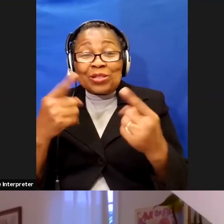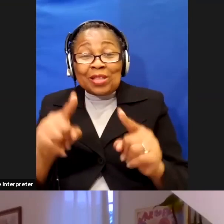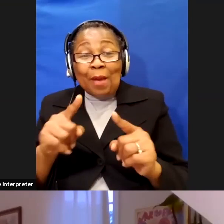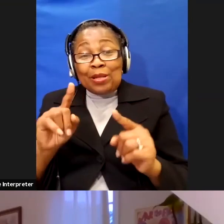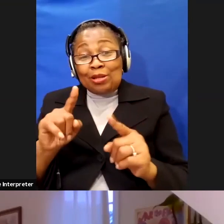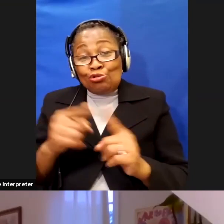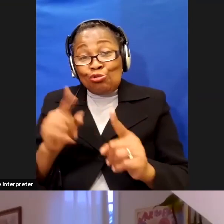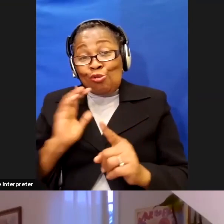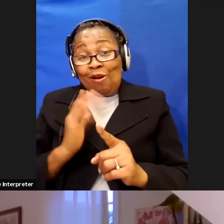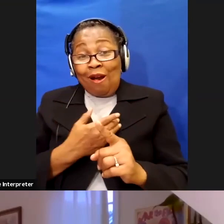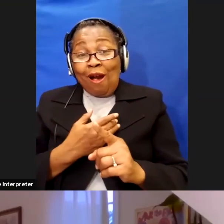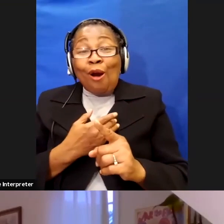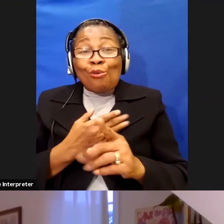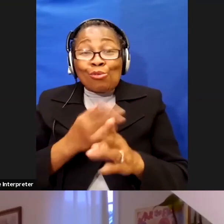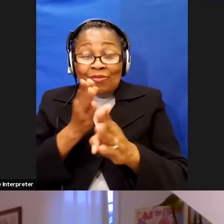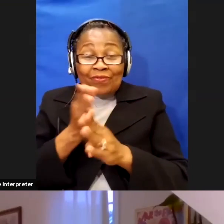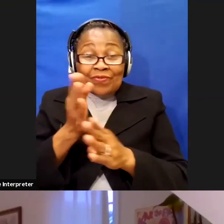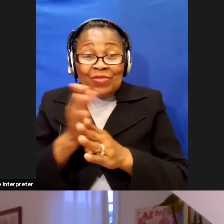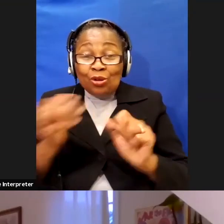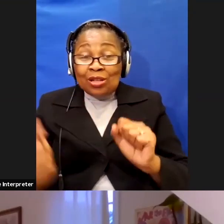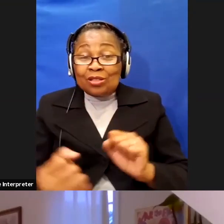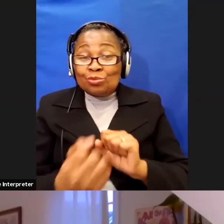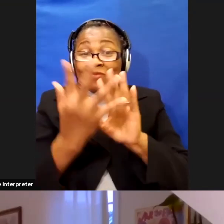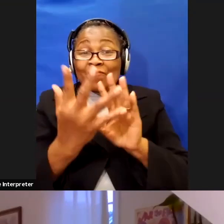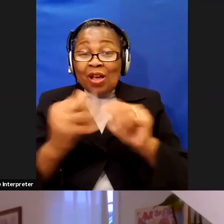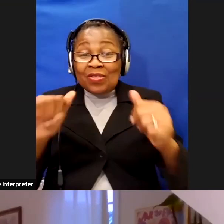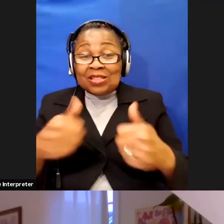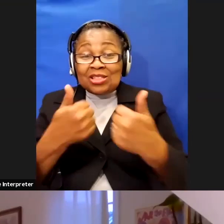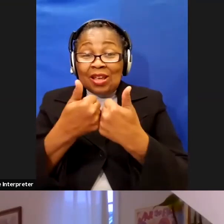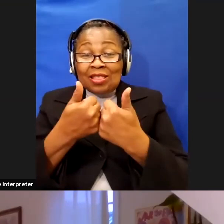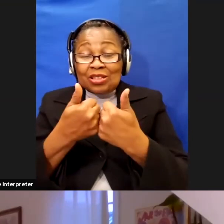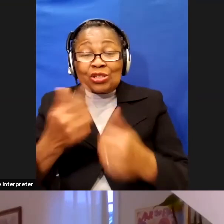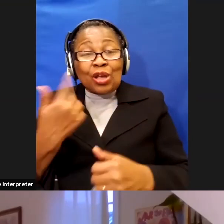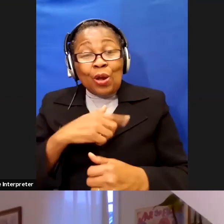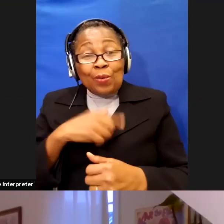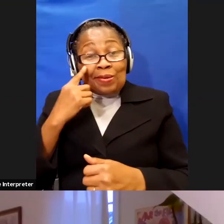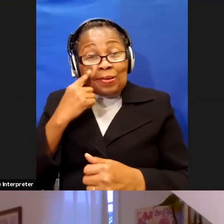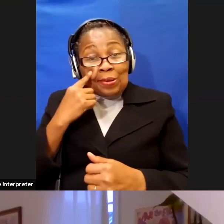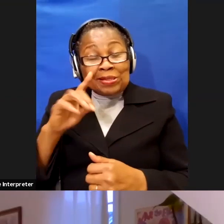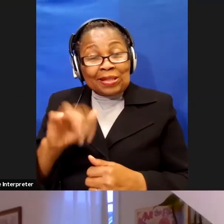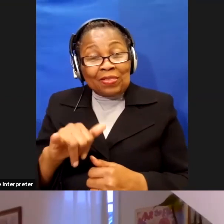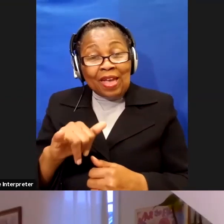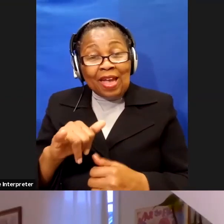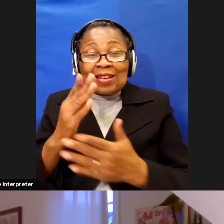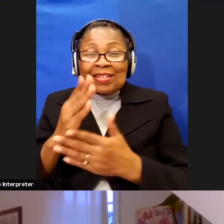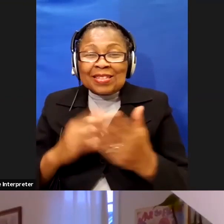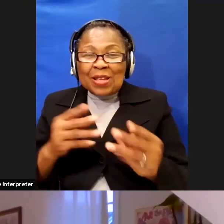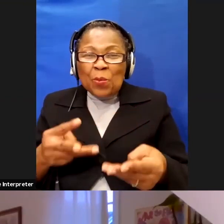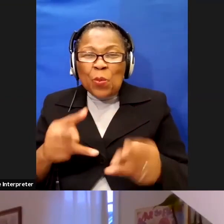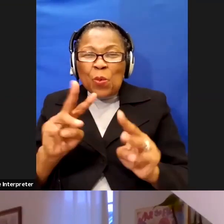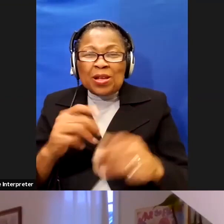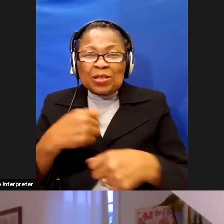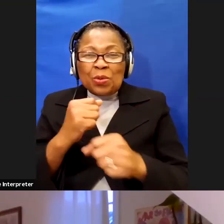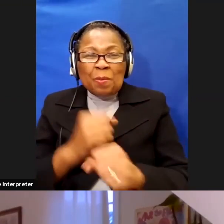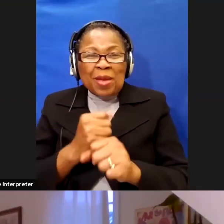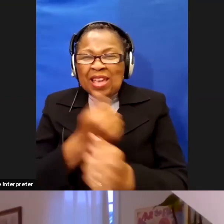industry as we confront these very challenging circumstances, is that we're finding that in some ways we're making